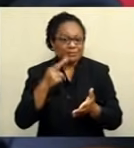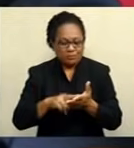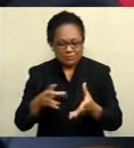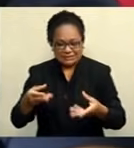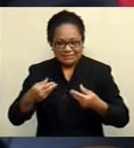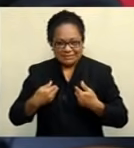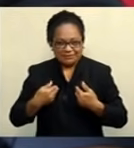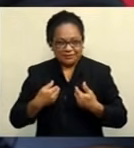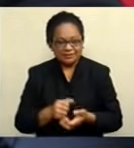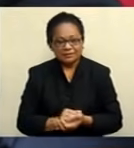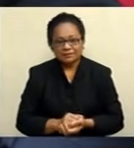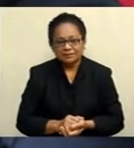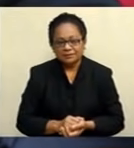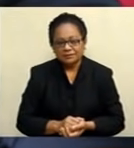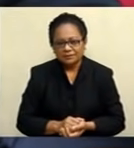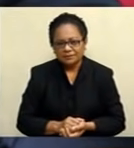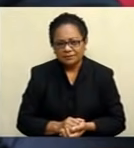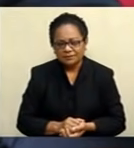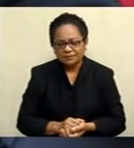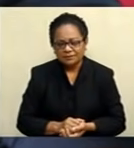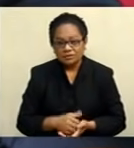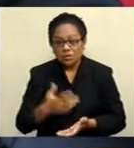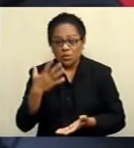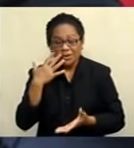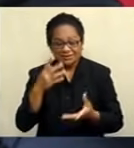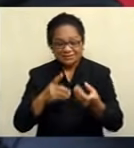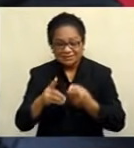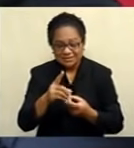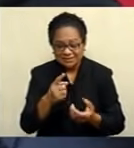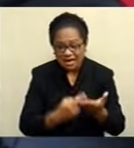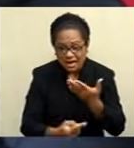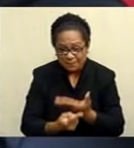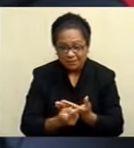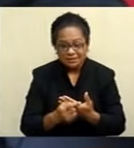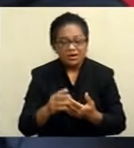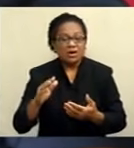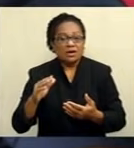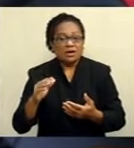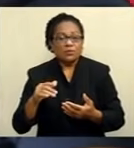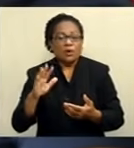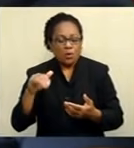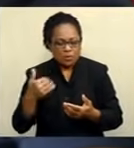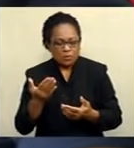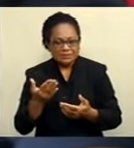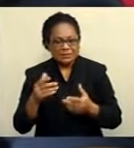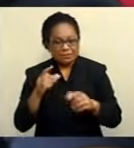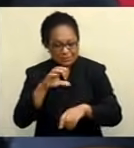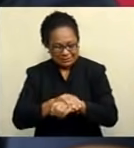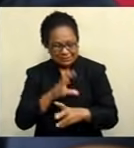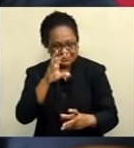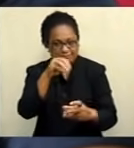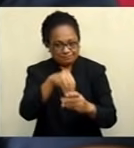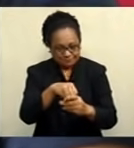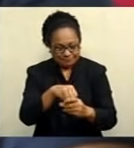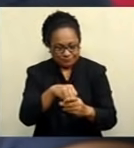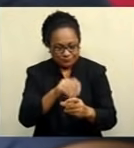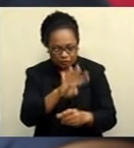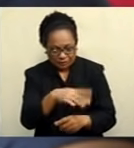As you know, in any pandemic or any disaster, there's always a criminal element can be masked behind